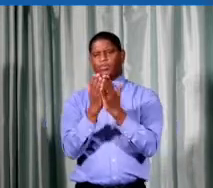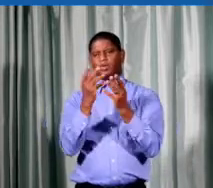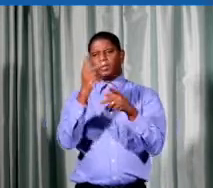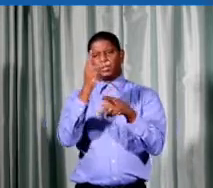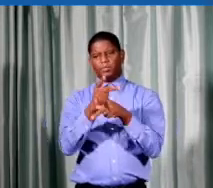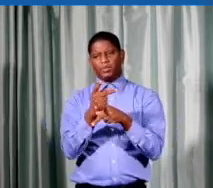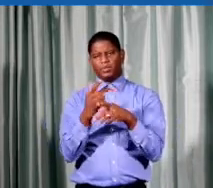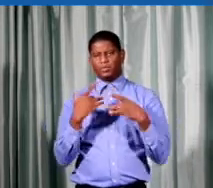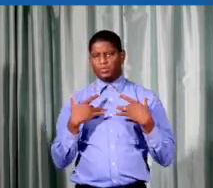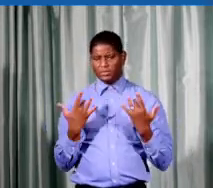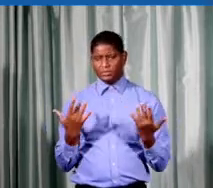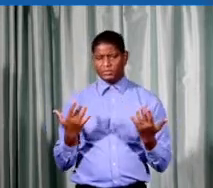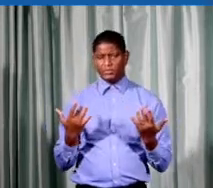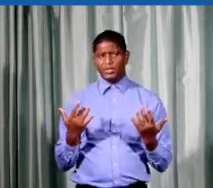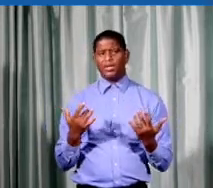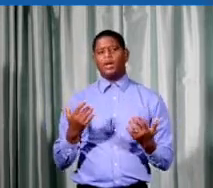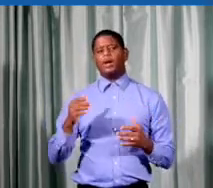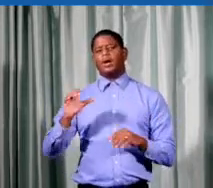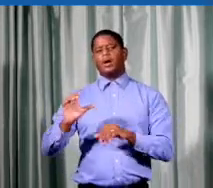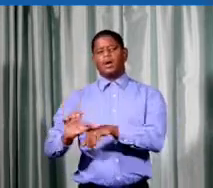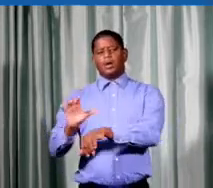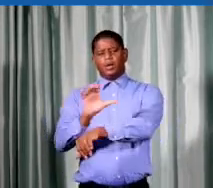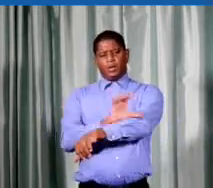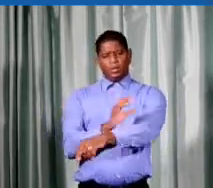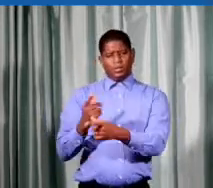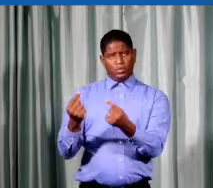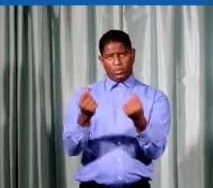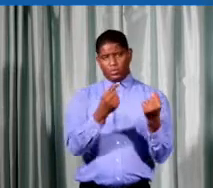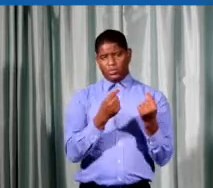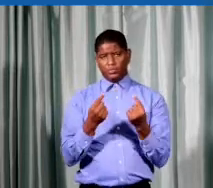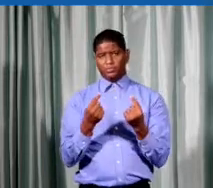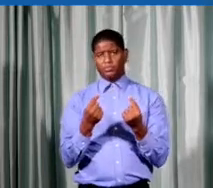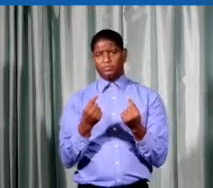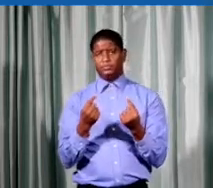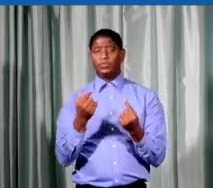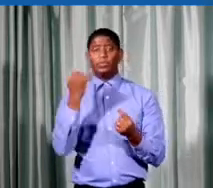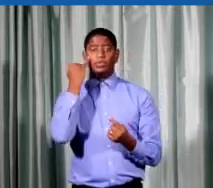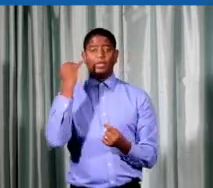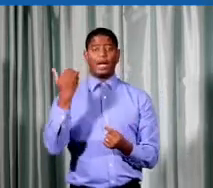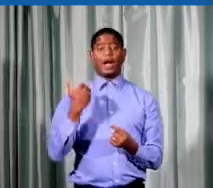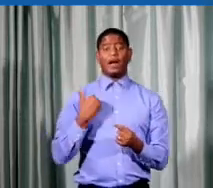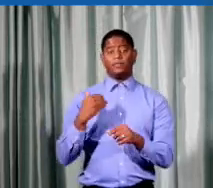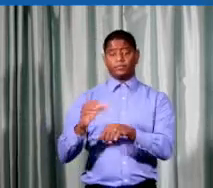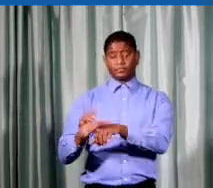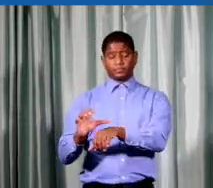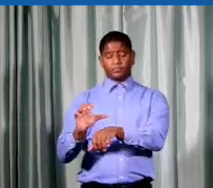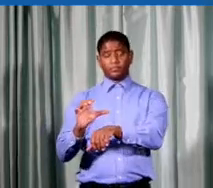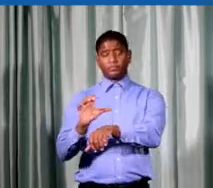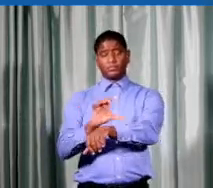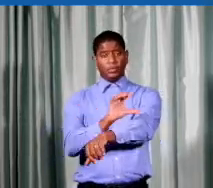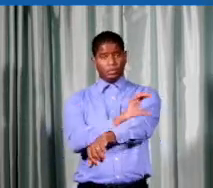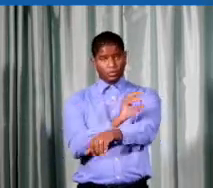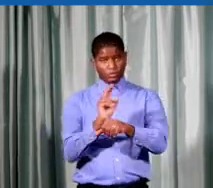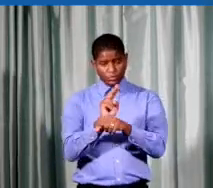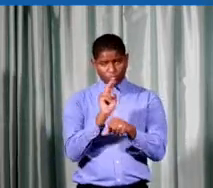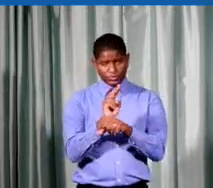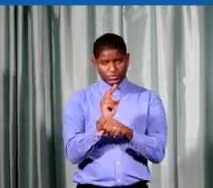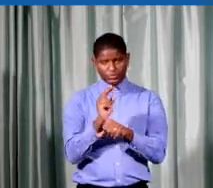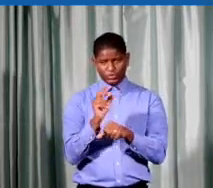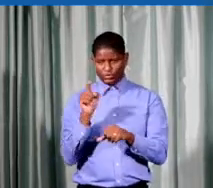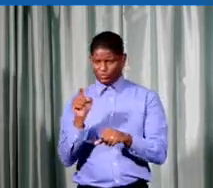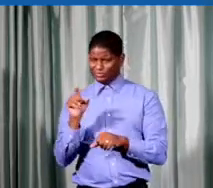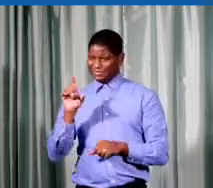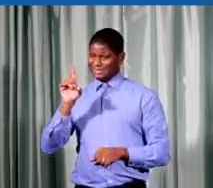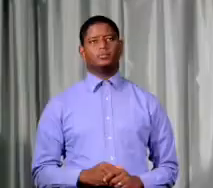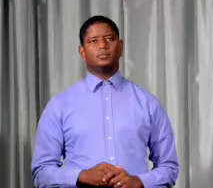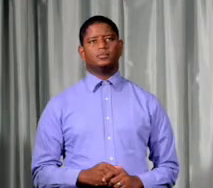you're using a computer system, you may not really be doing debit and credit. You go into the accounts payable module and